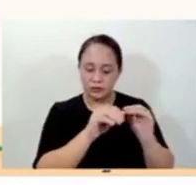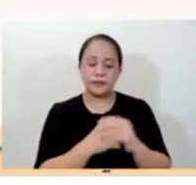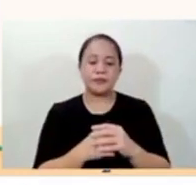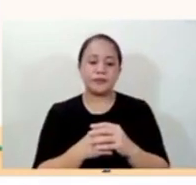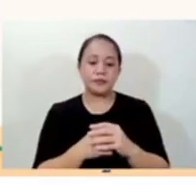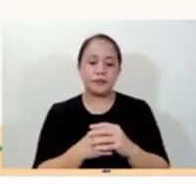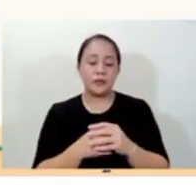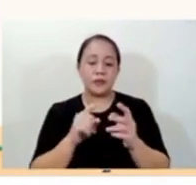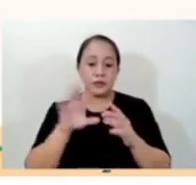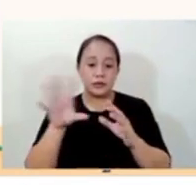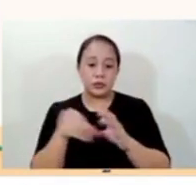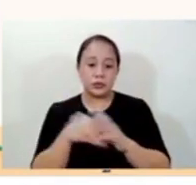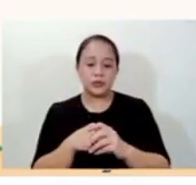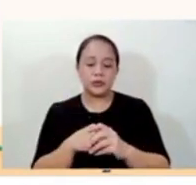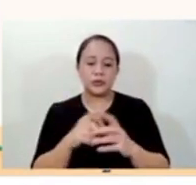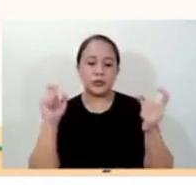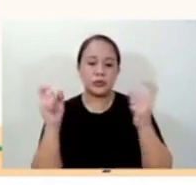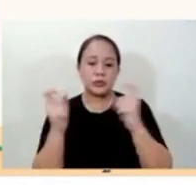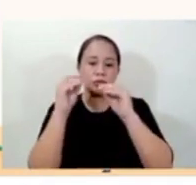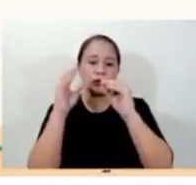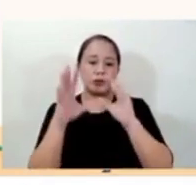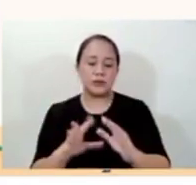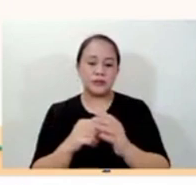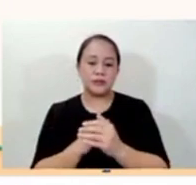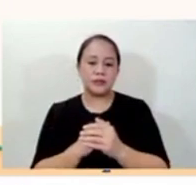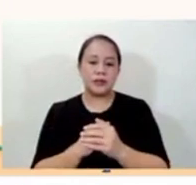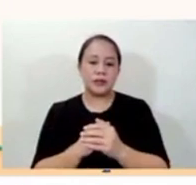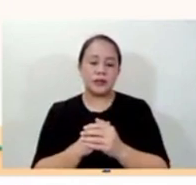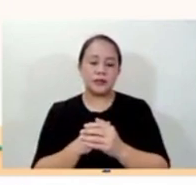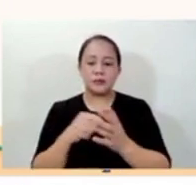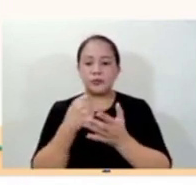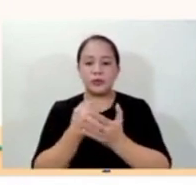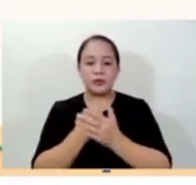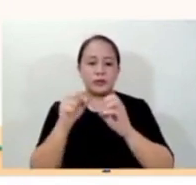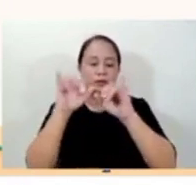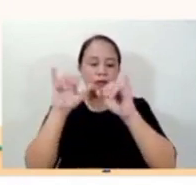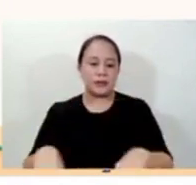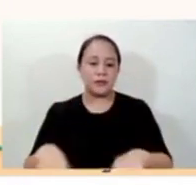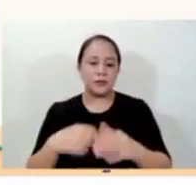This includes revising the teacher plantilla system to